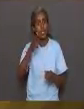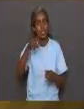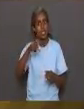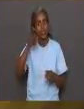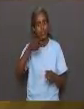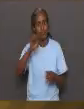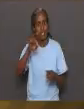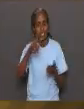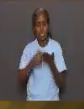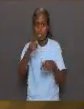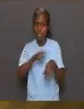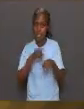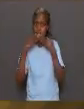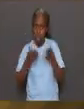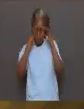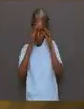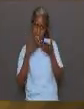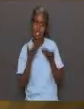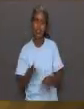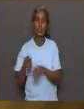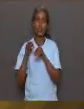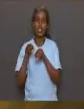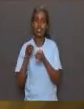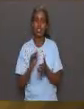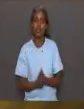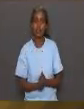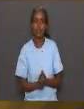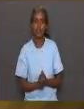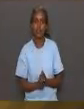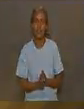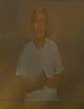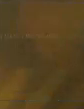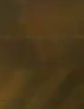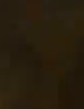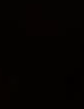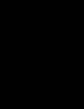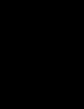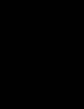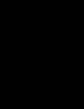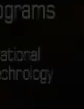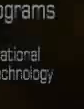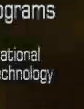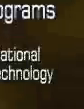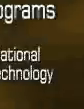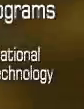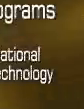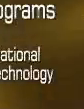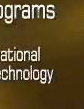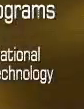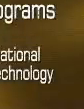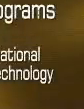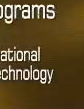spheres. Until next time, thank you, teacher. Thank you, students.